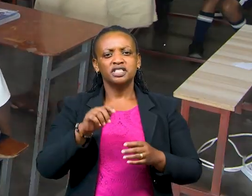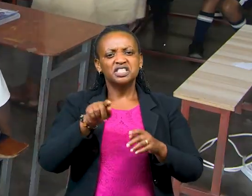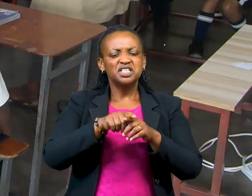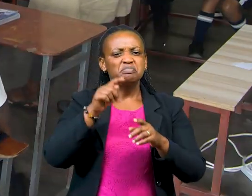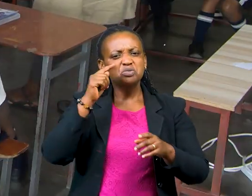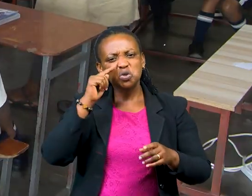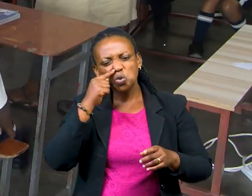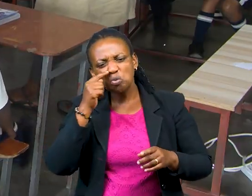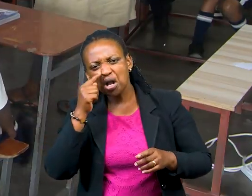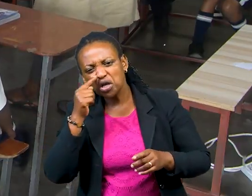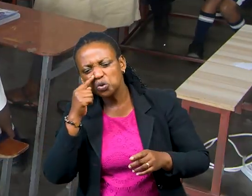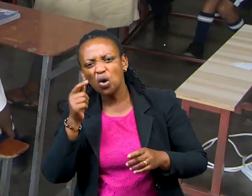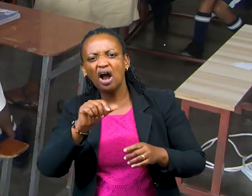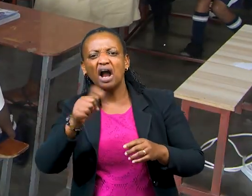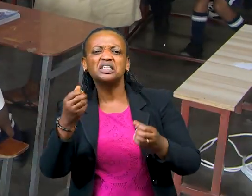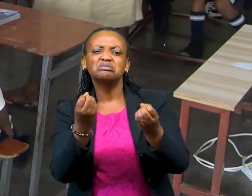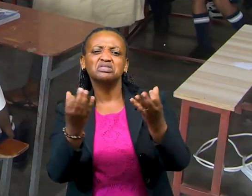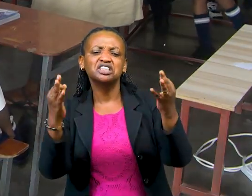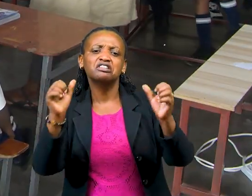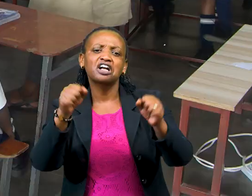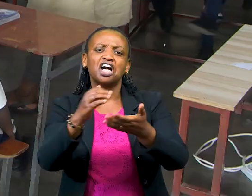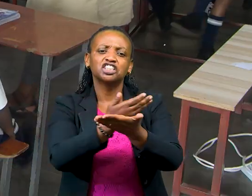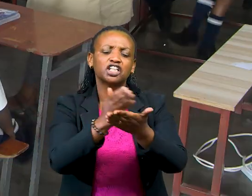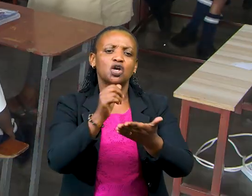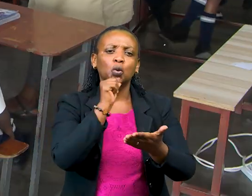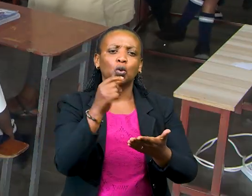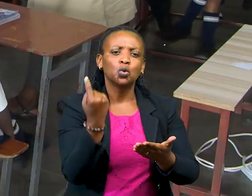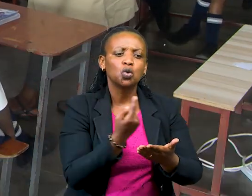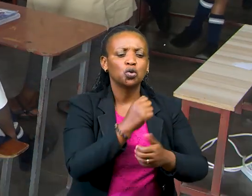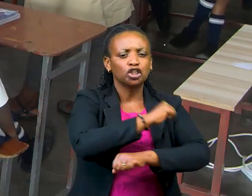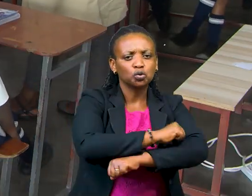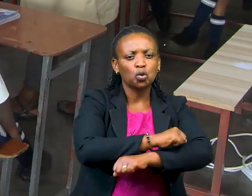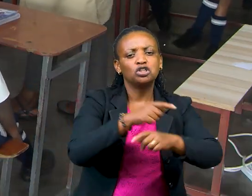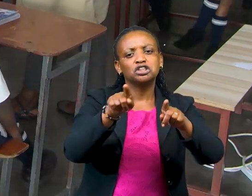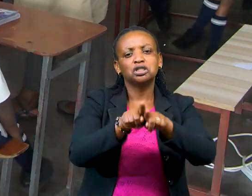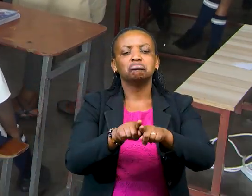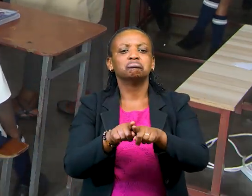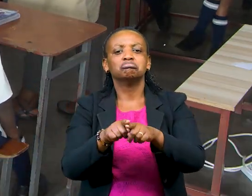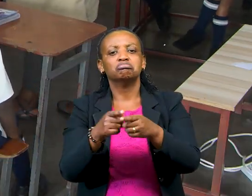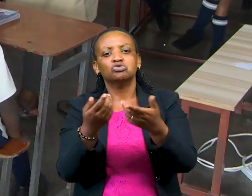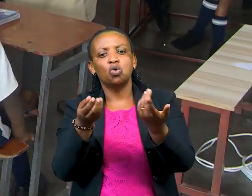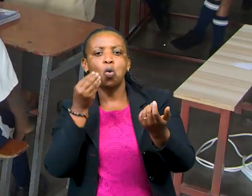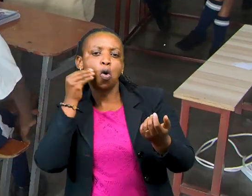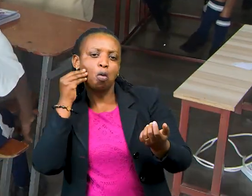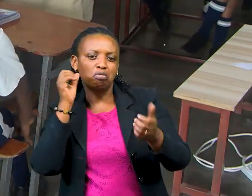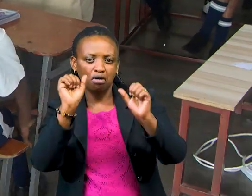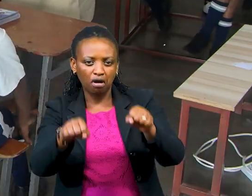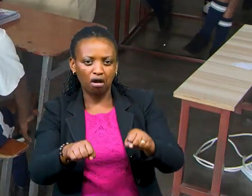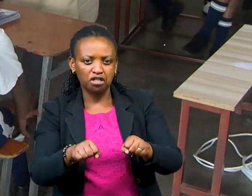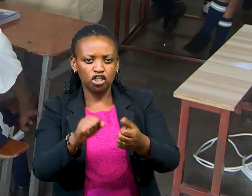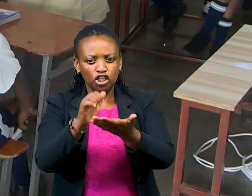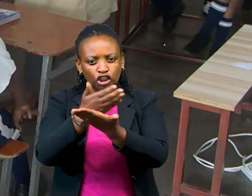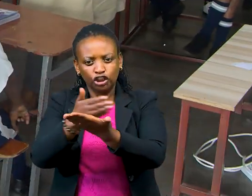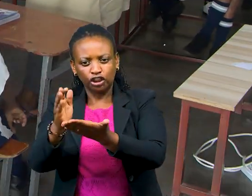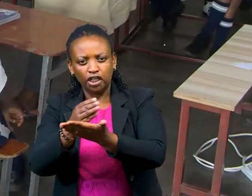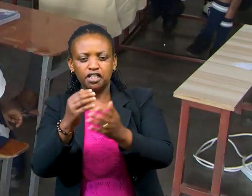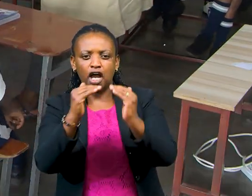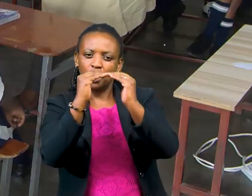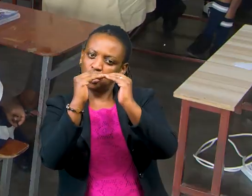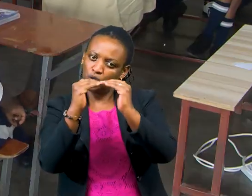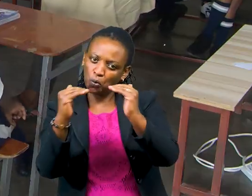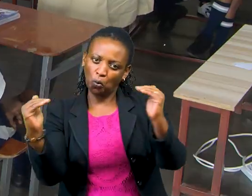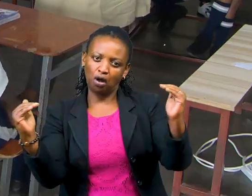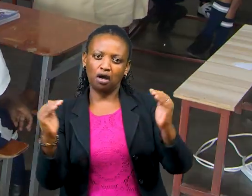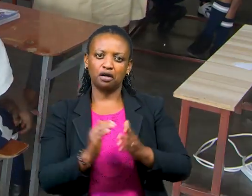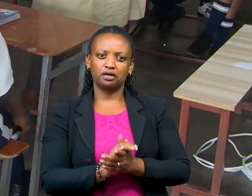Tomato. There are many things that we can share, not only at school but also at home, and we can share them